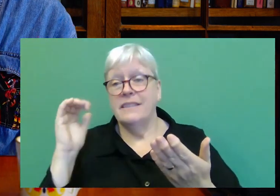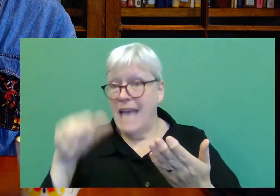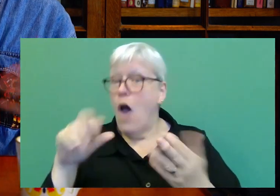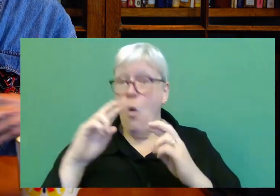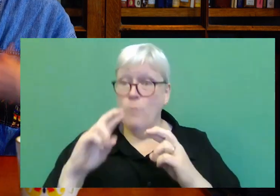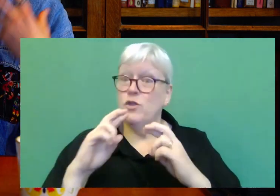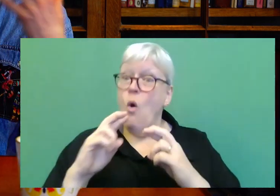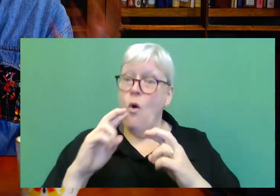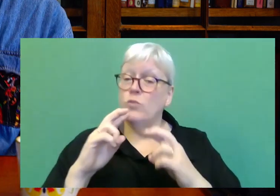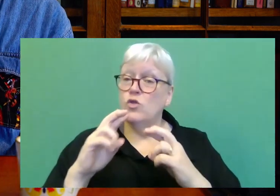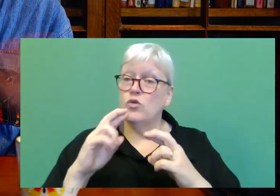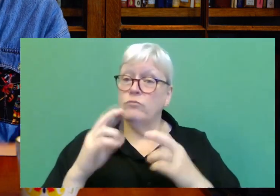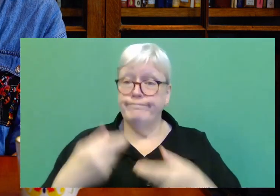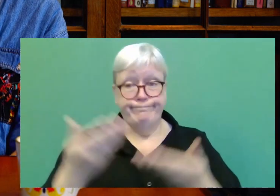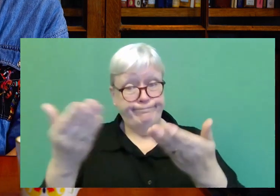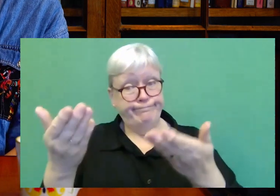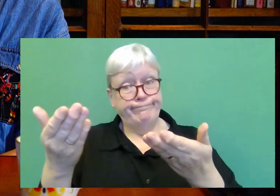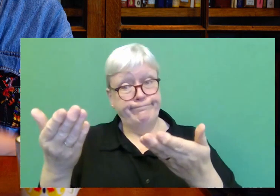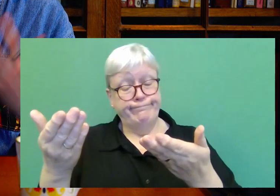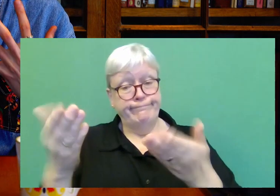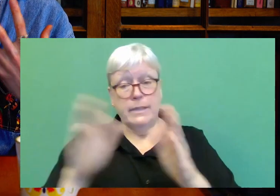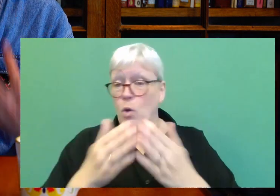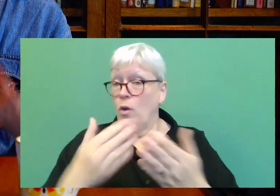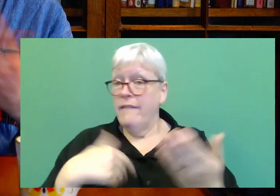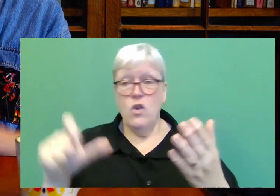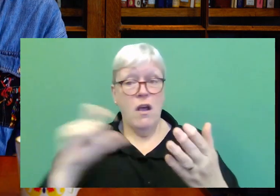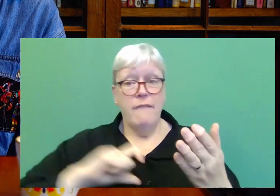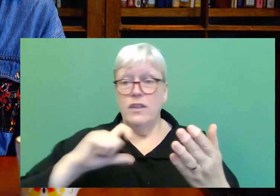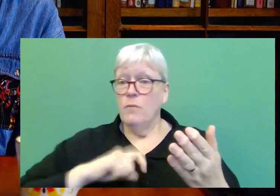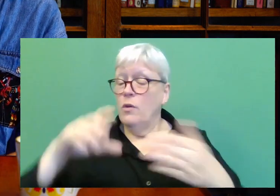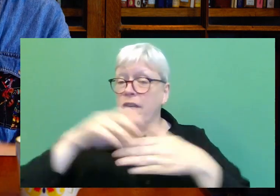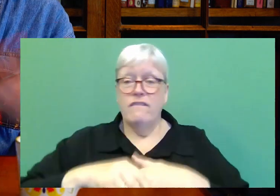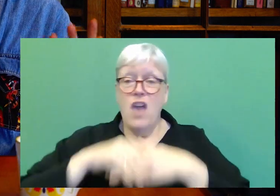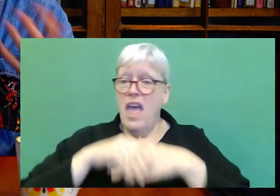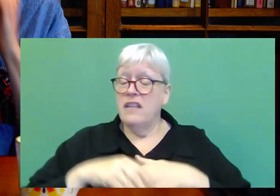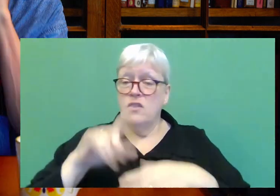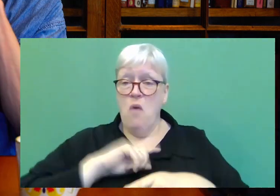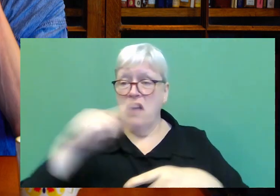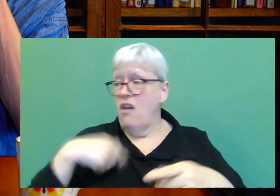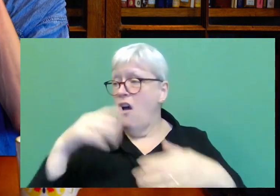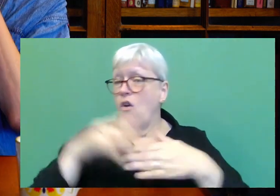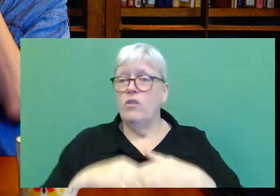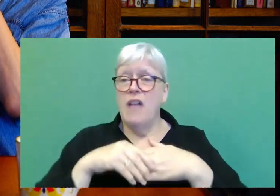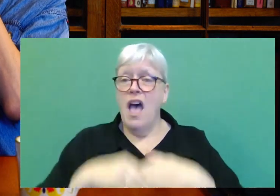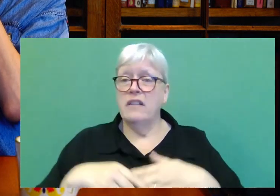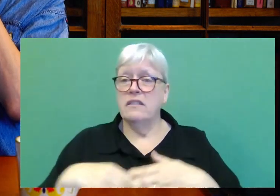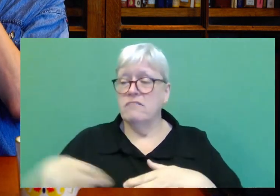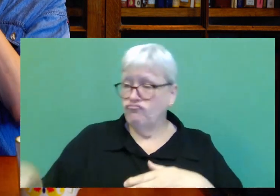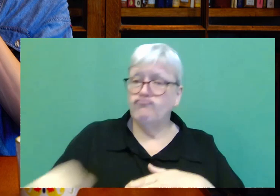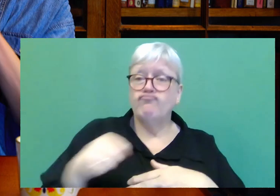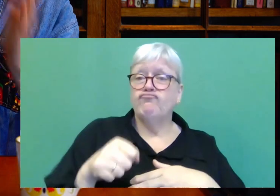you're comfortable with your friends, if you feel like it will be consensual, take your friends' hands. It was something I was so jealous of